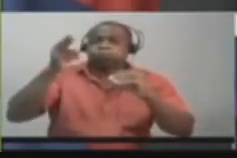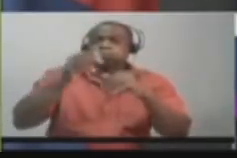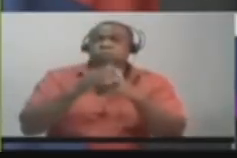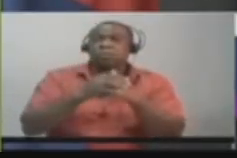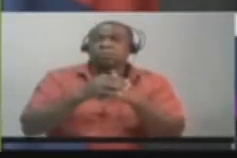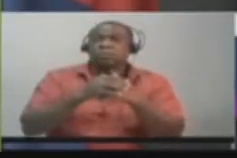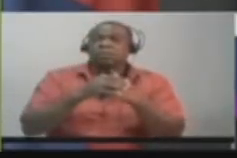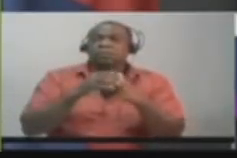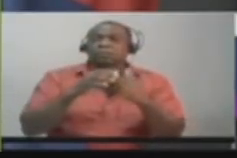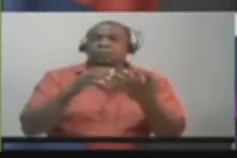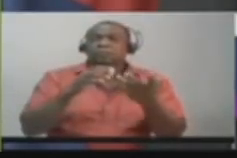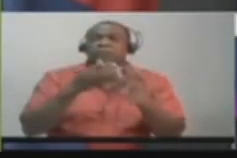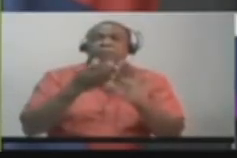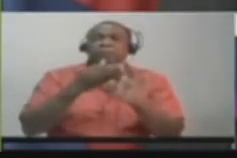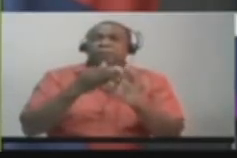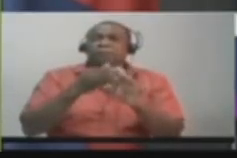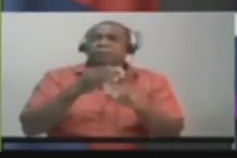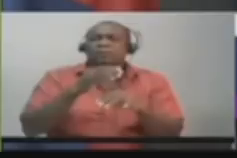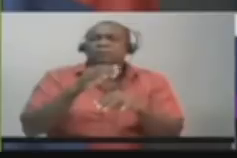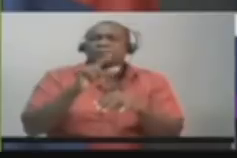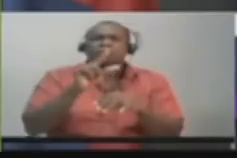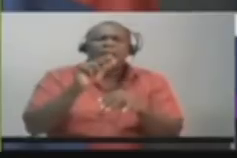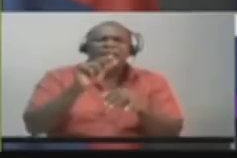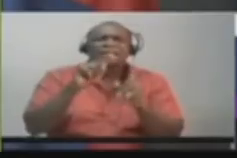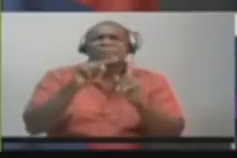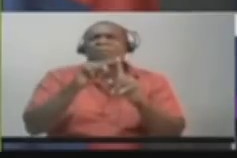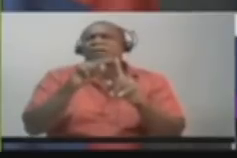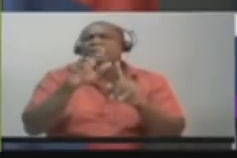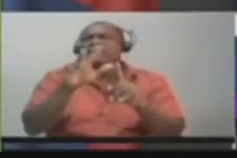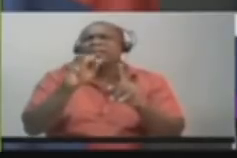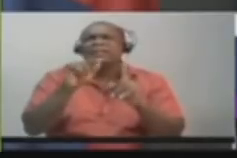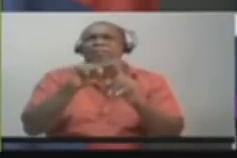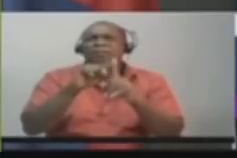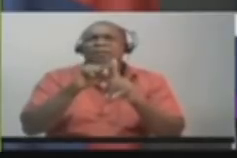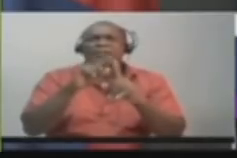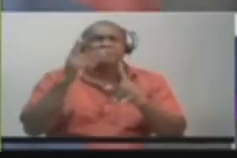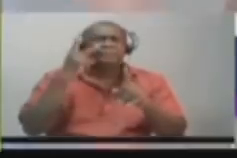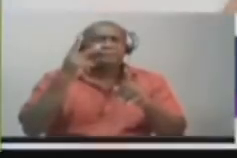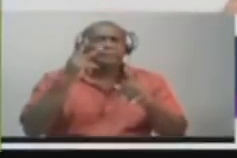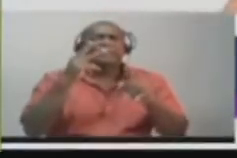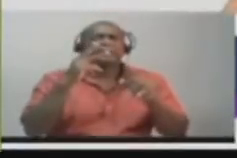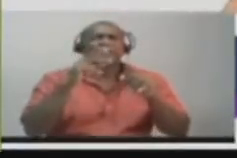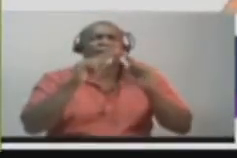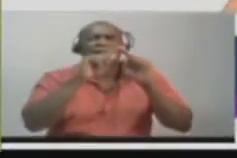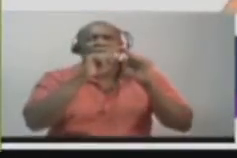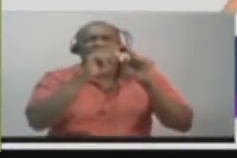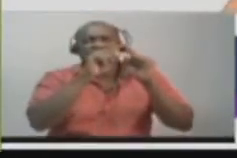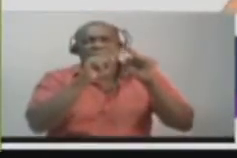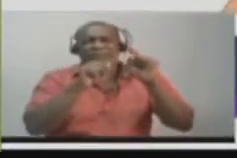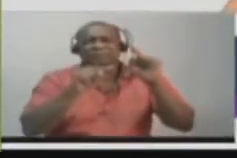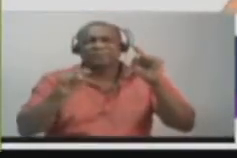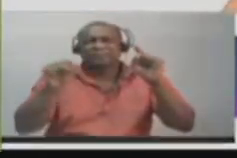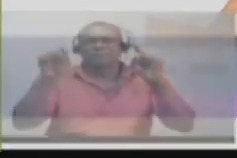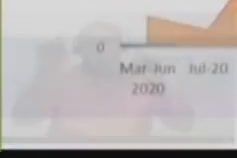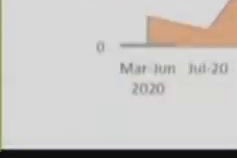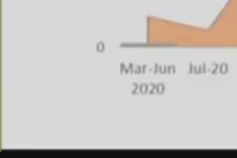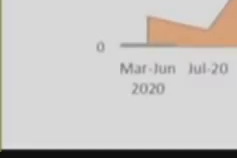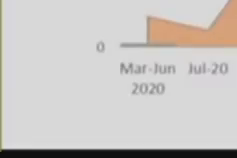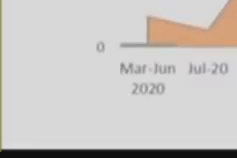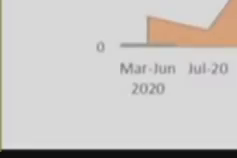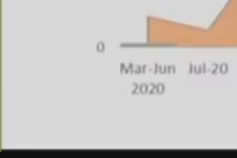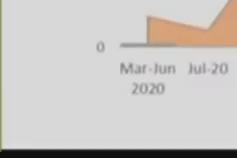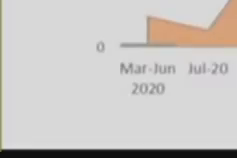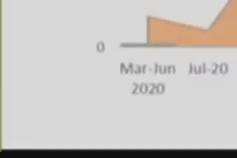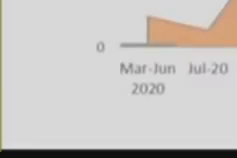20-odd, 30-odd, where were we? Yeah. See that valley there in March? If we came from there so quickly, up to the